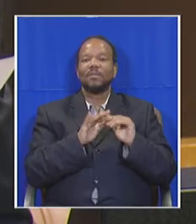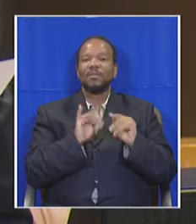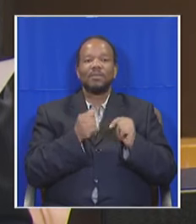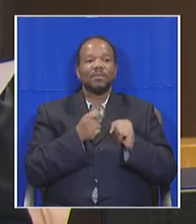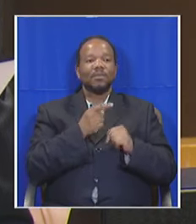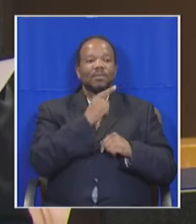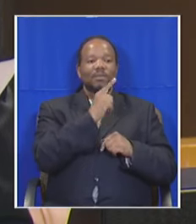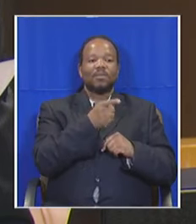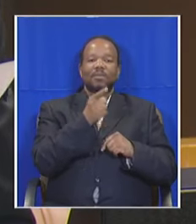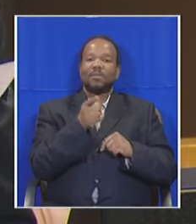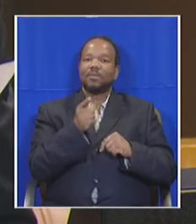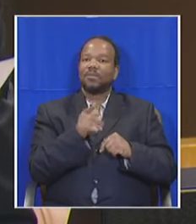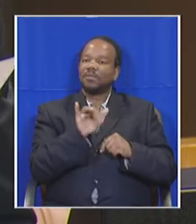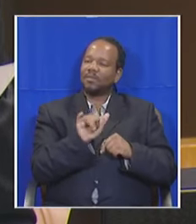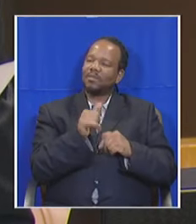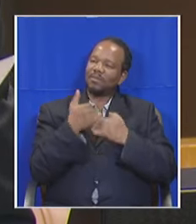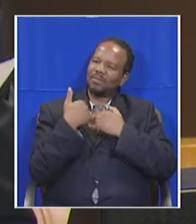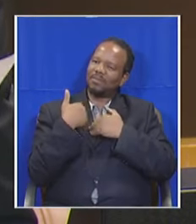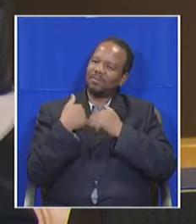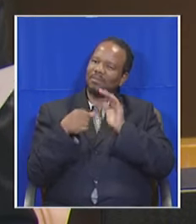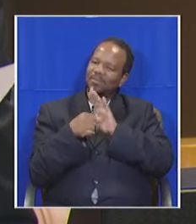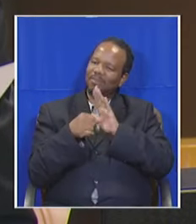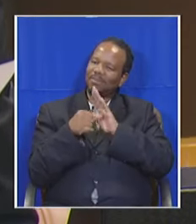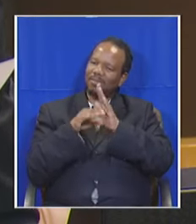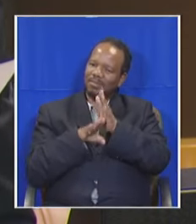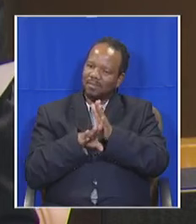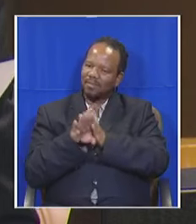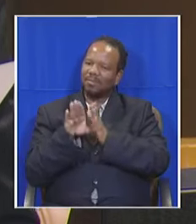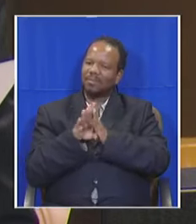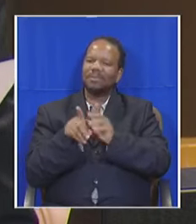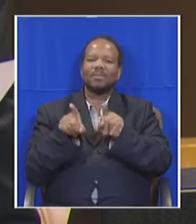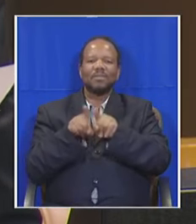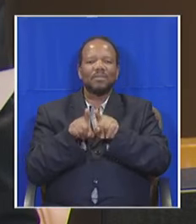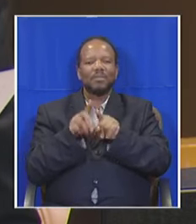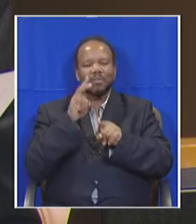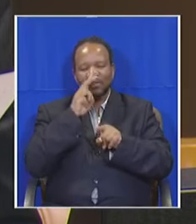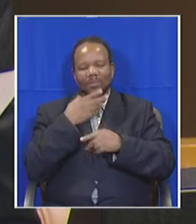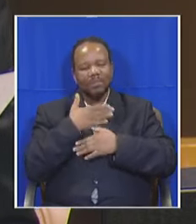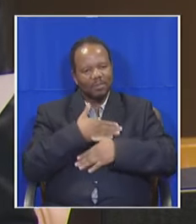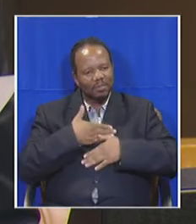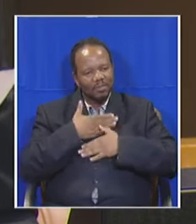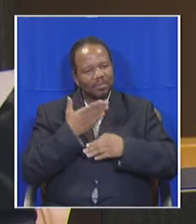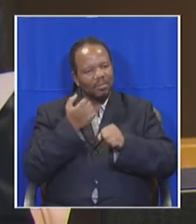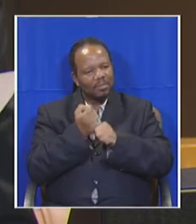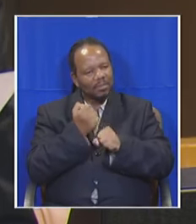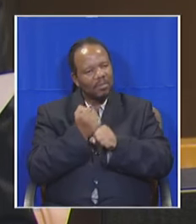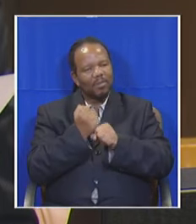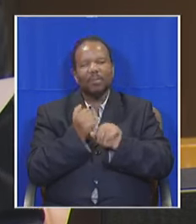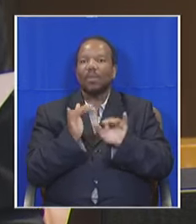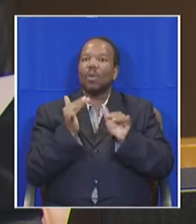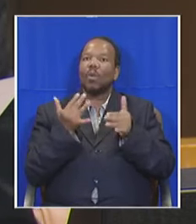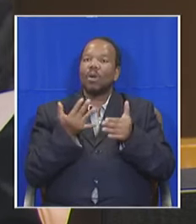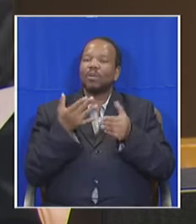fanele ku tekeriwa enhlokweni tanihiloko va humesa ti-scientist, madokodela,